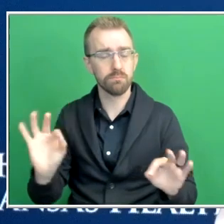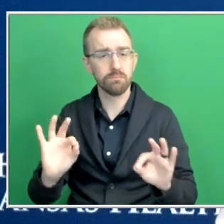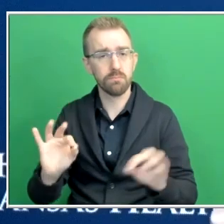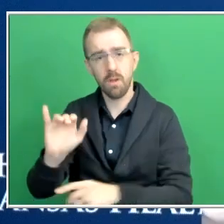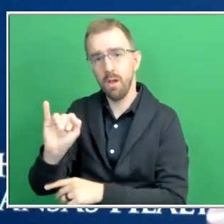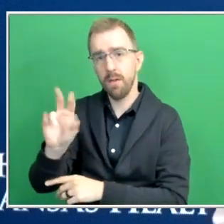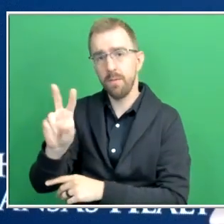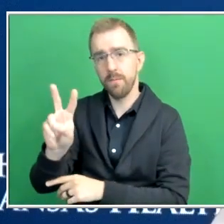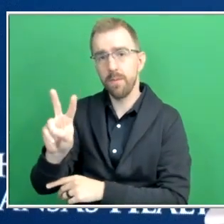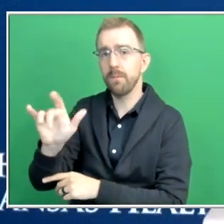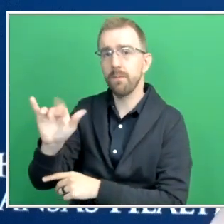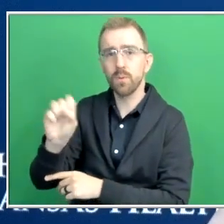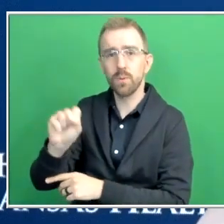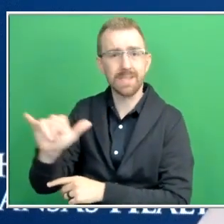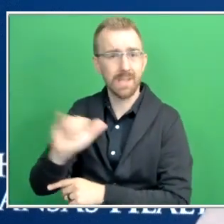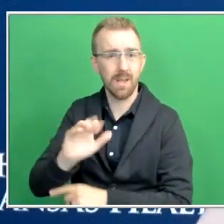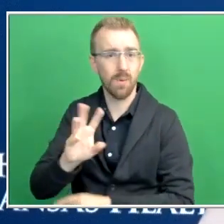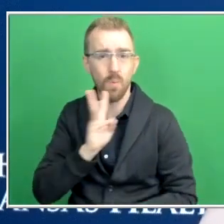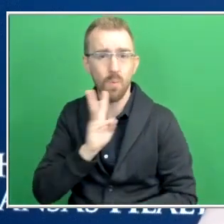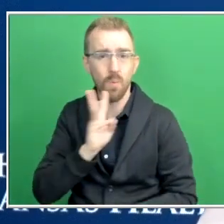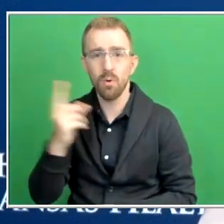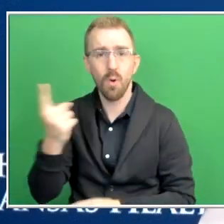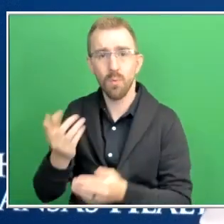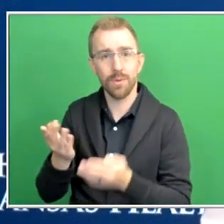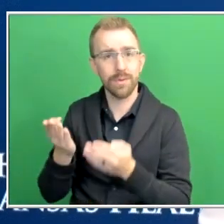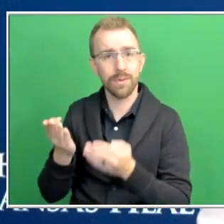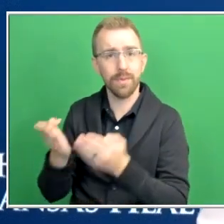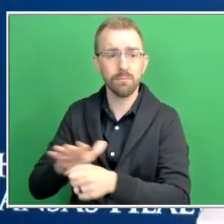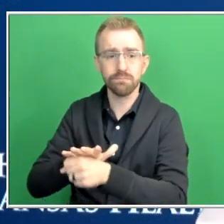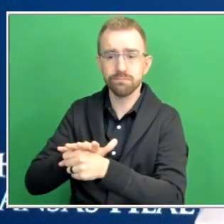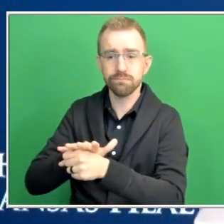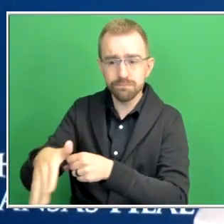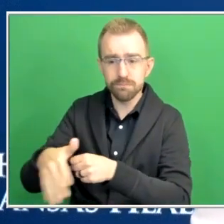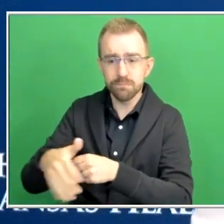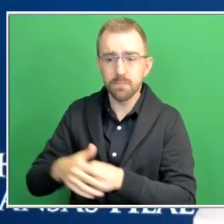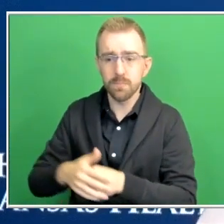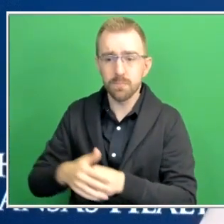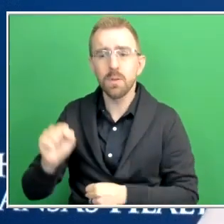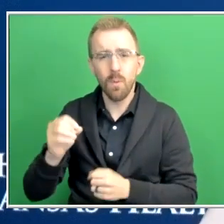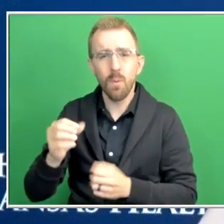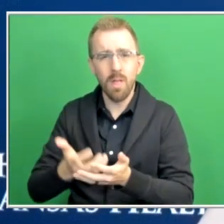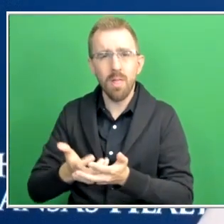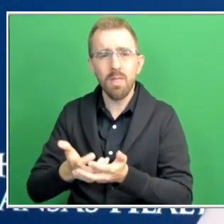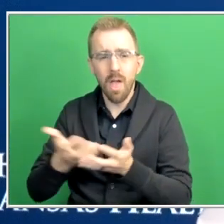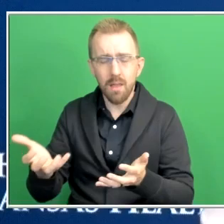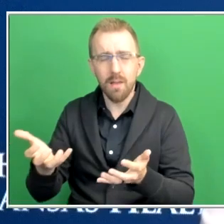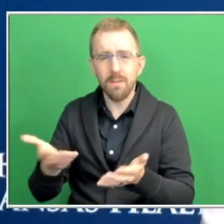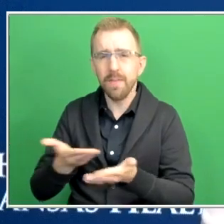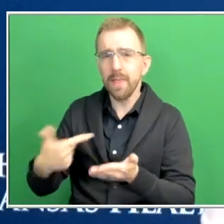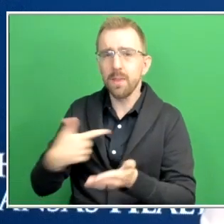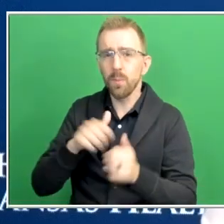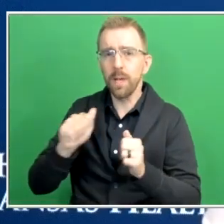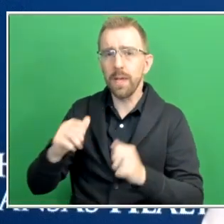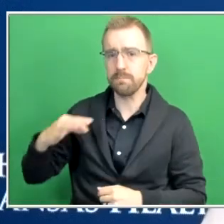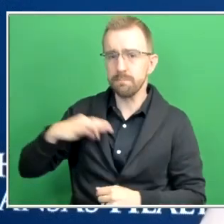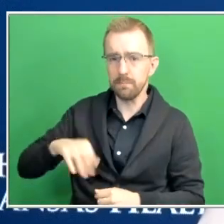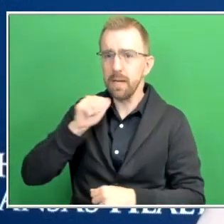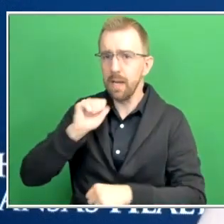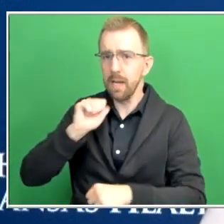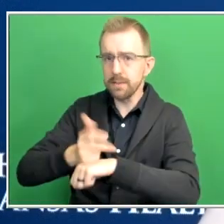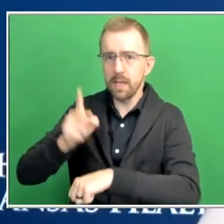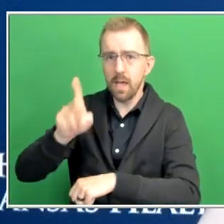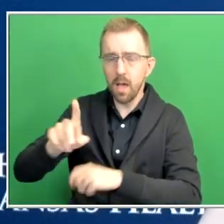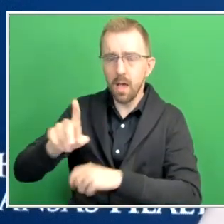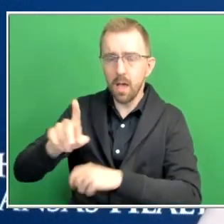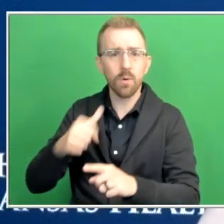like water. It would just always be there. And so there is a lot of efficiencies we can gain by not setting stuff up when we're not gonna use